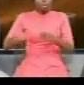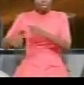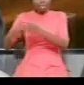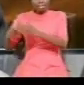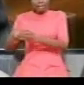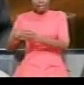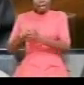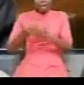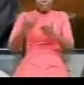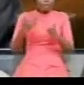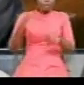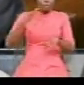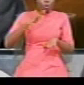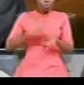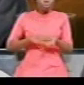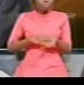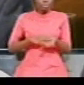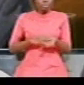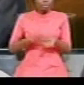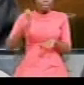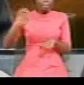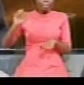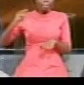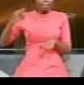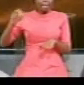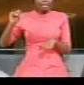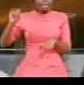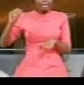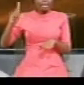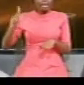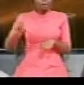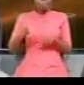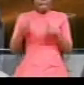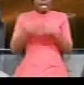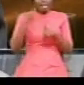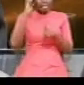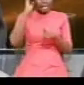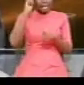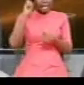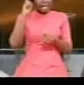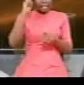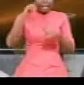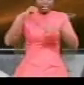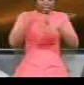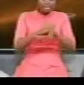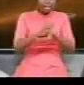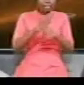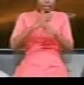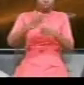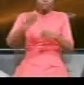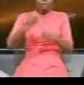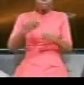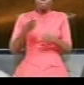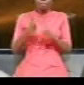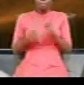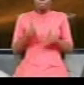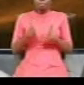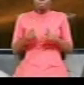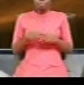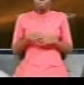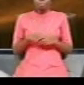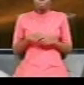other side before unto Bethsaida, while he sent away the